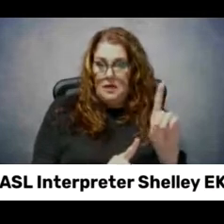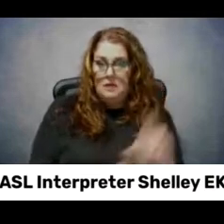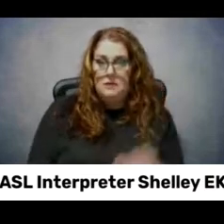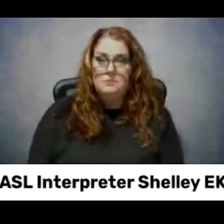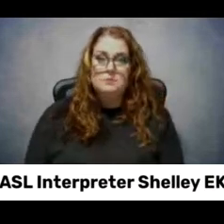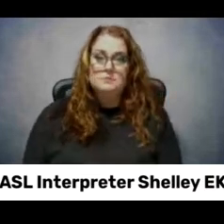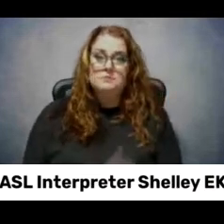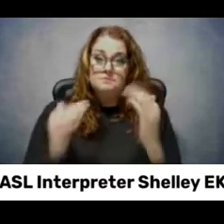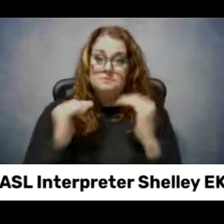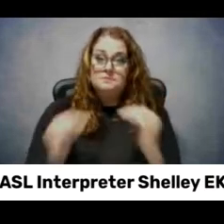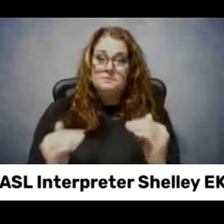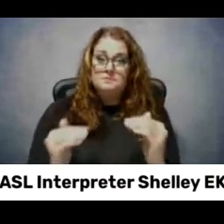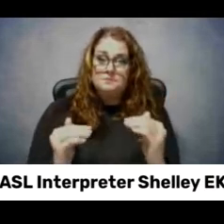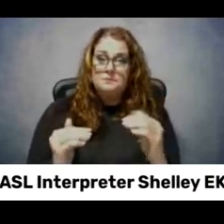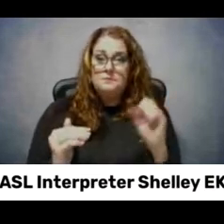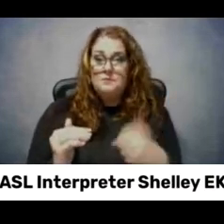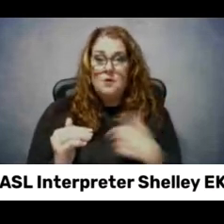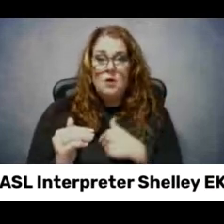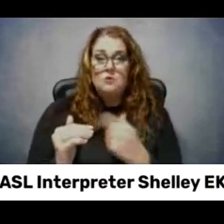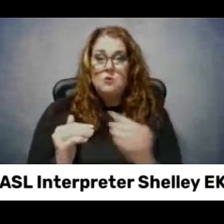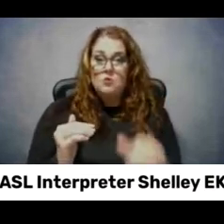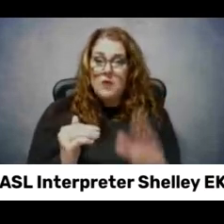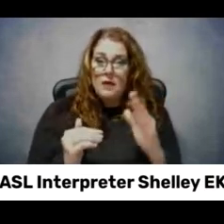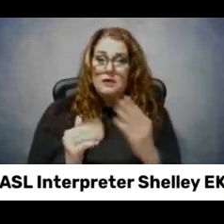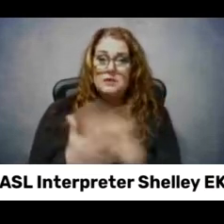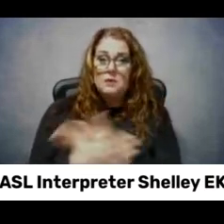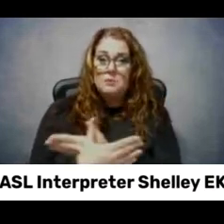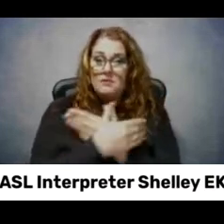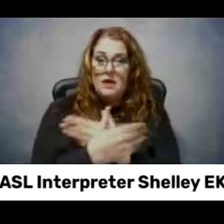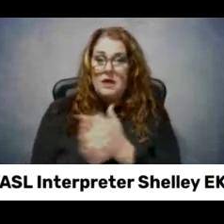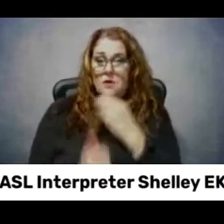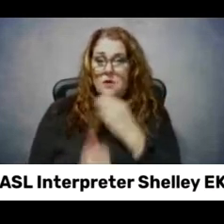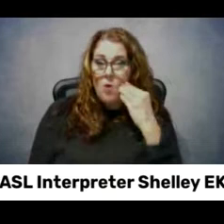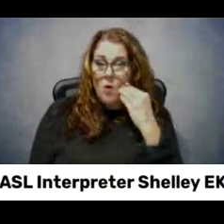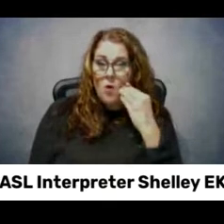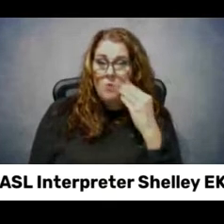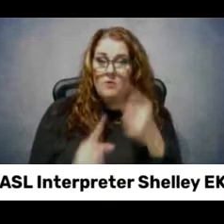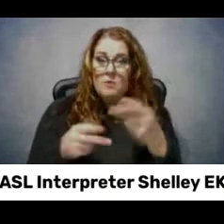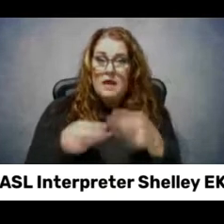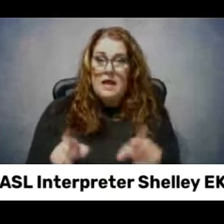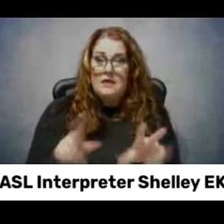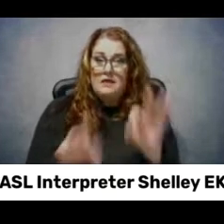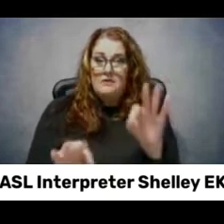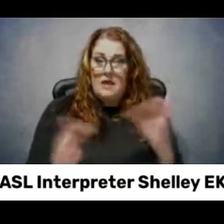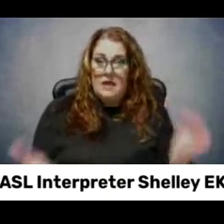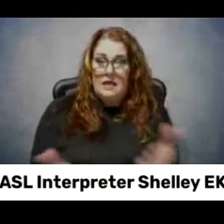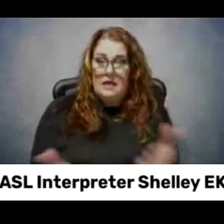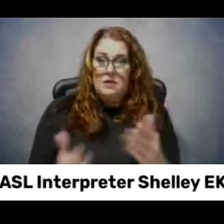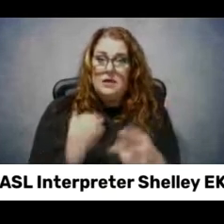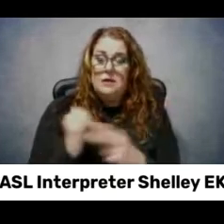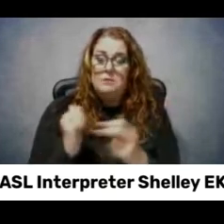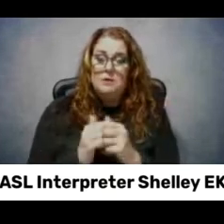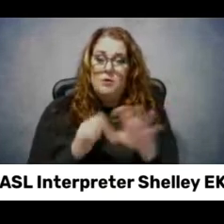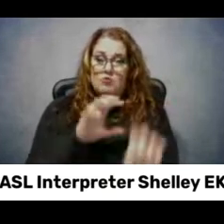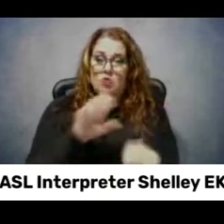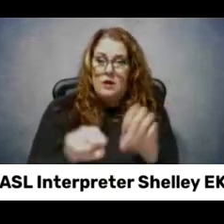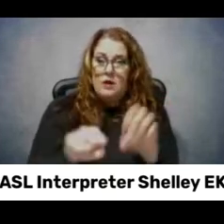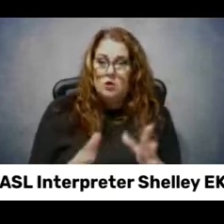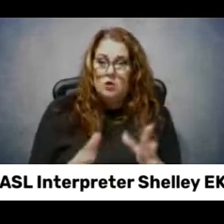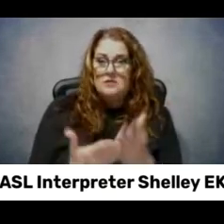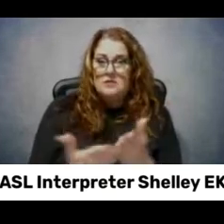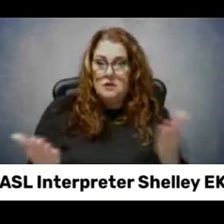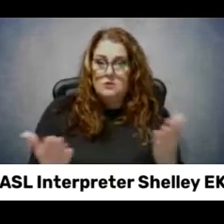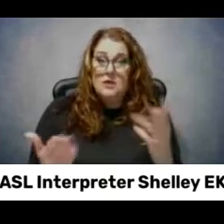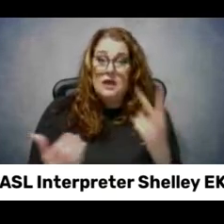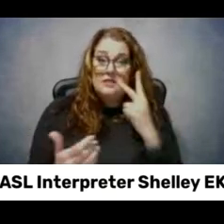another gardener says, "Yeah, we also raise the butterflies at home from the eggs that I find here just to keep them from predators and such.